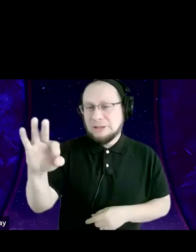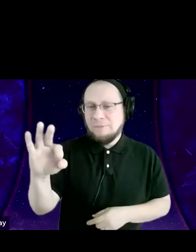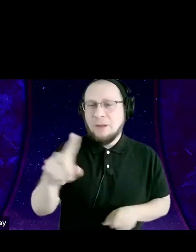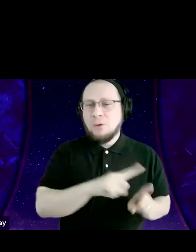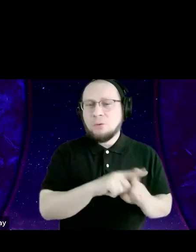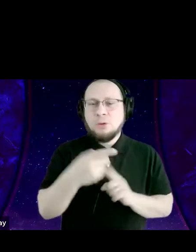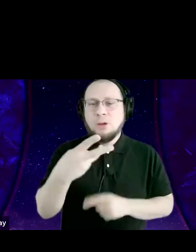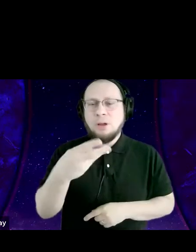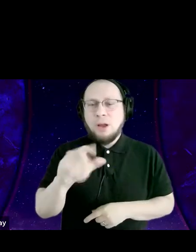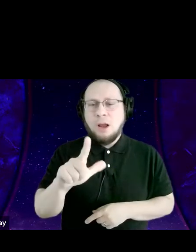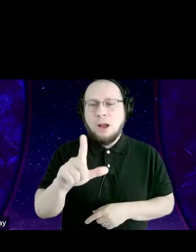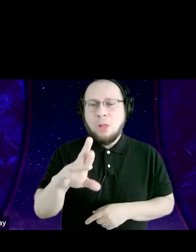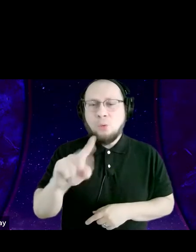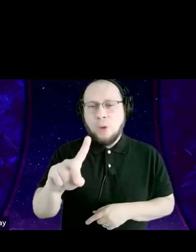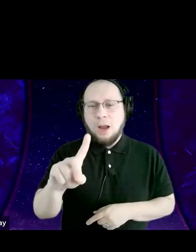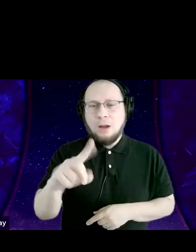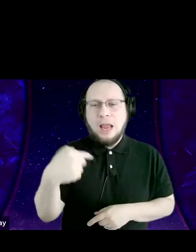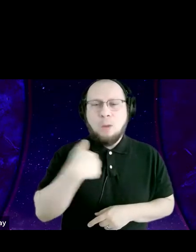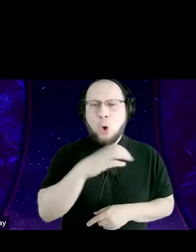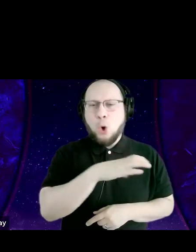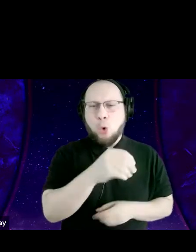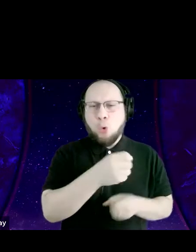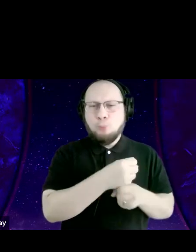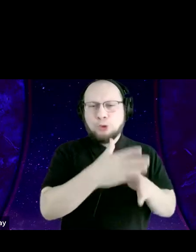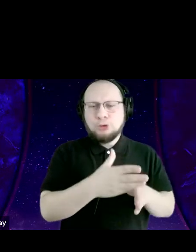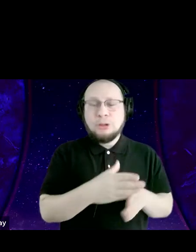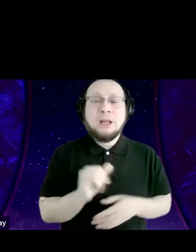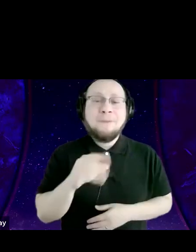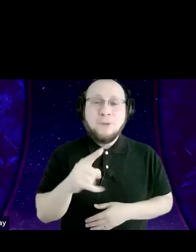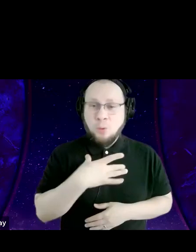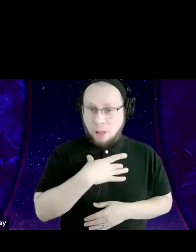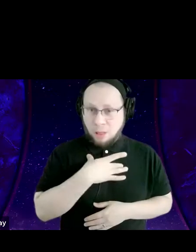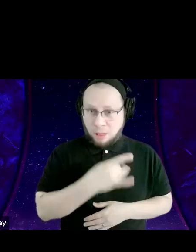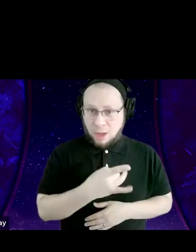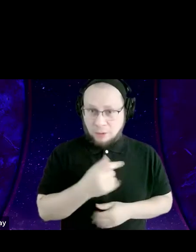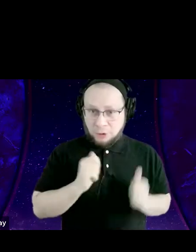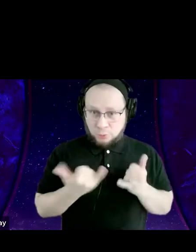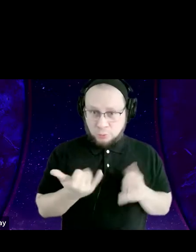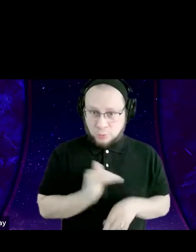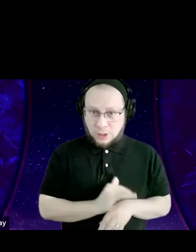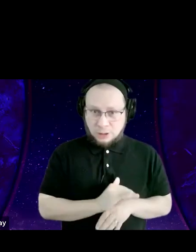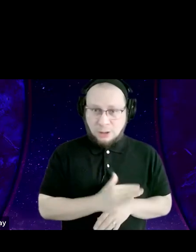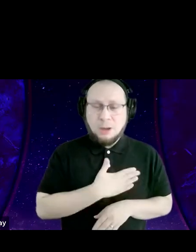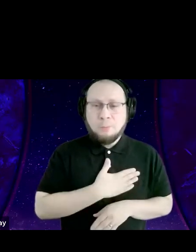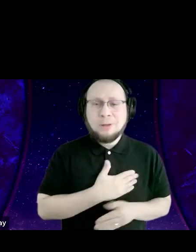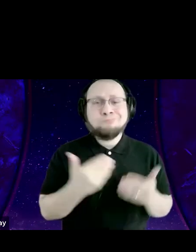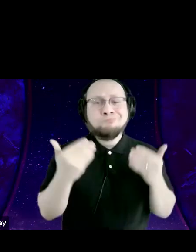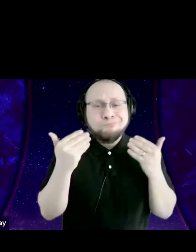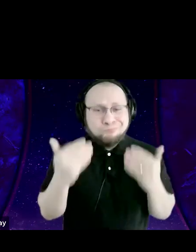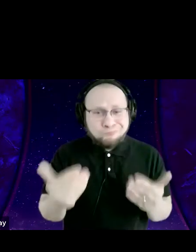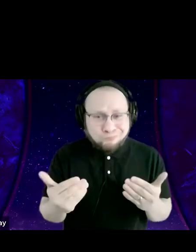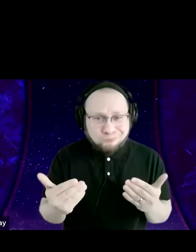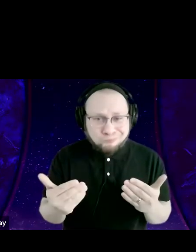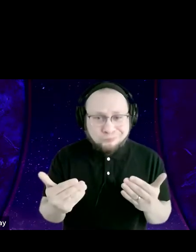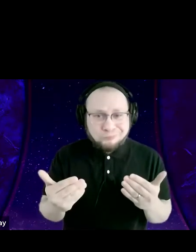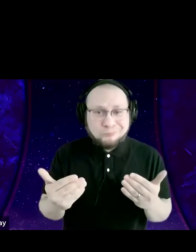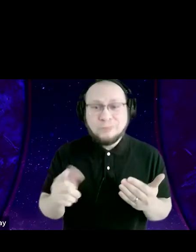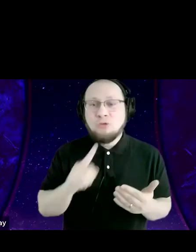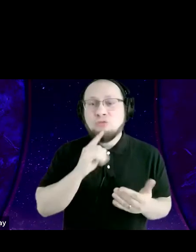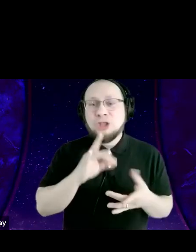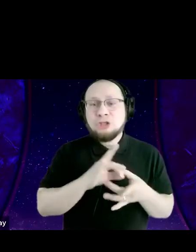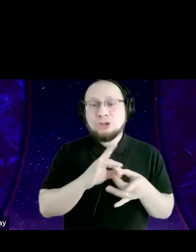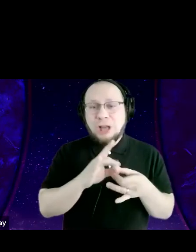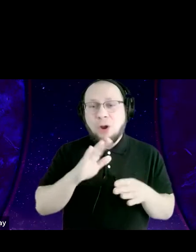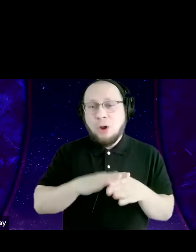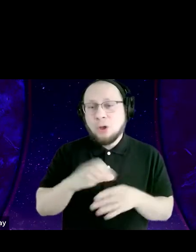Commons. They are our co-producers. If you enjoyed your experience today, please feel free to share it on social media, tell